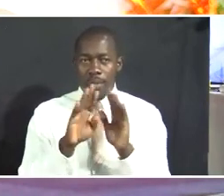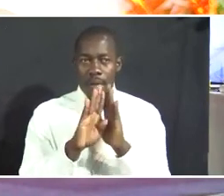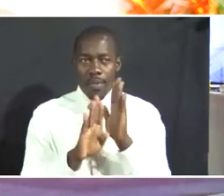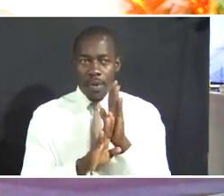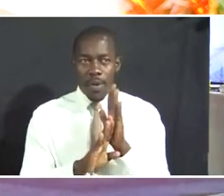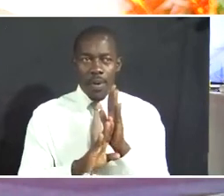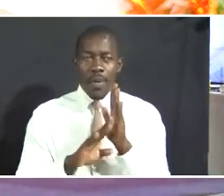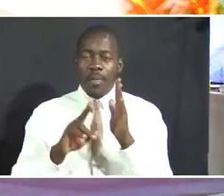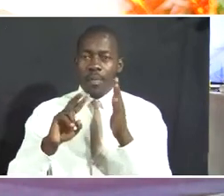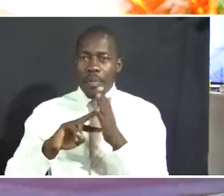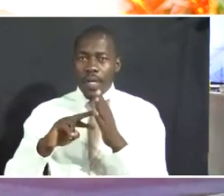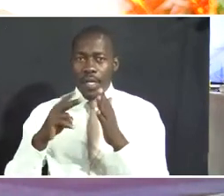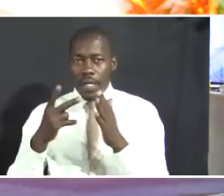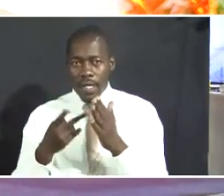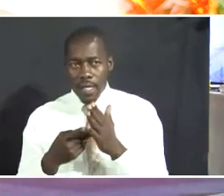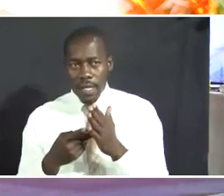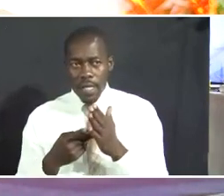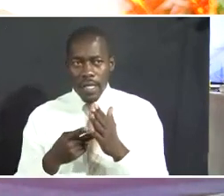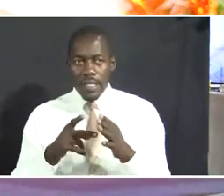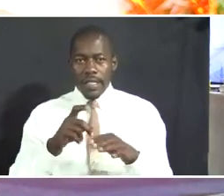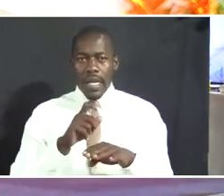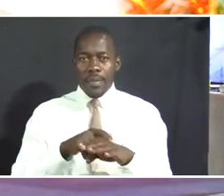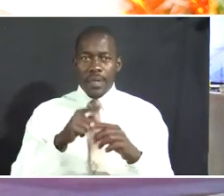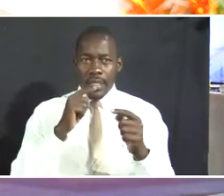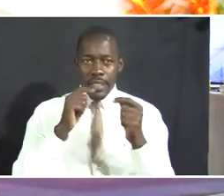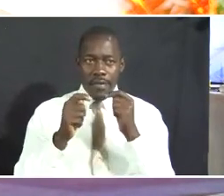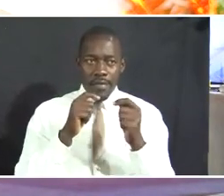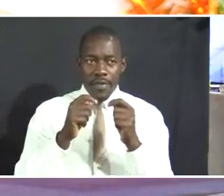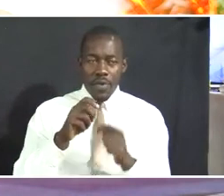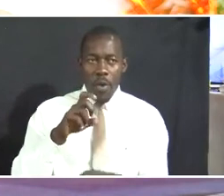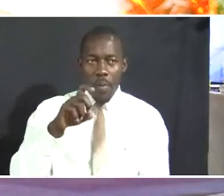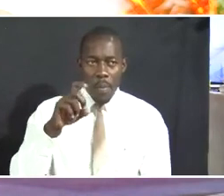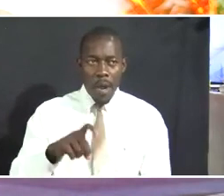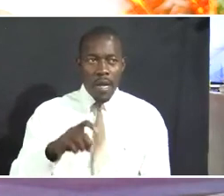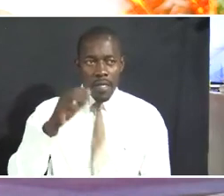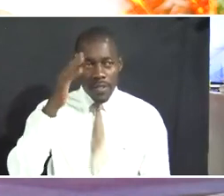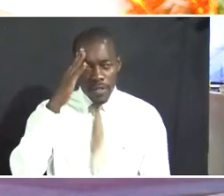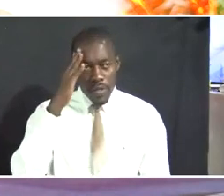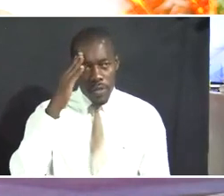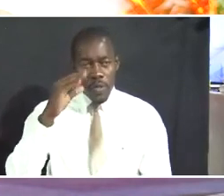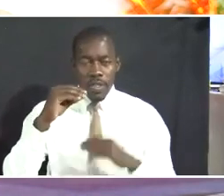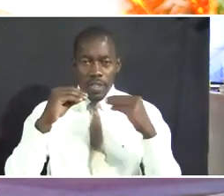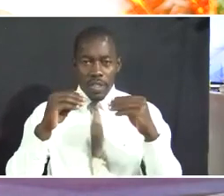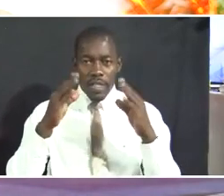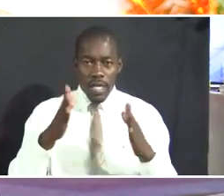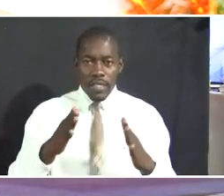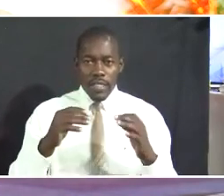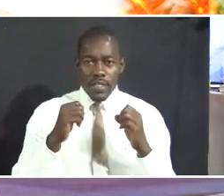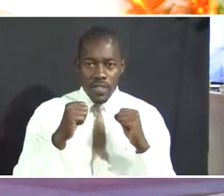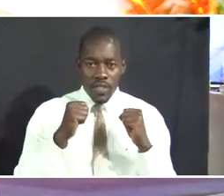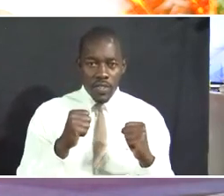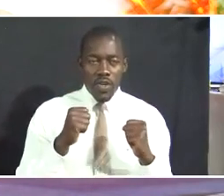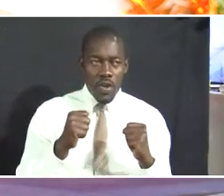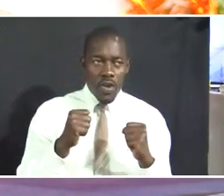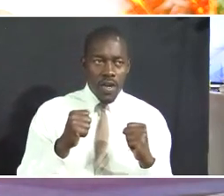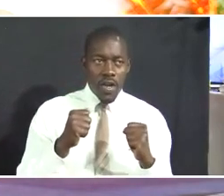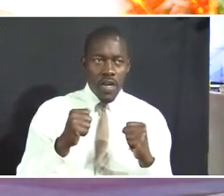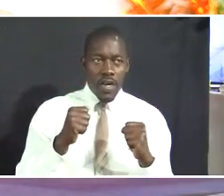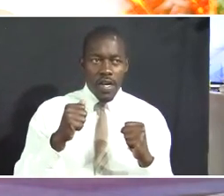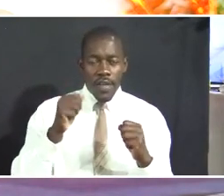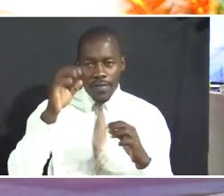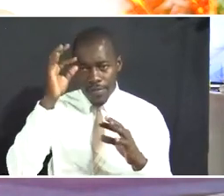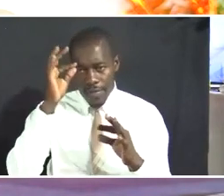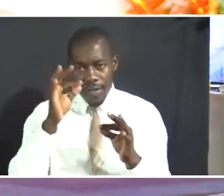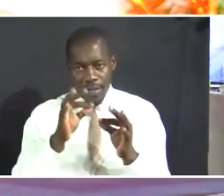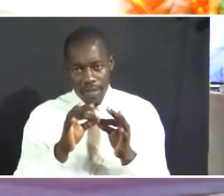must consider that teachers who are strong in faith and are qualified to teach become the best qualified to teach in our